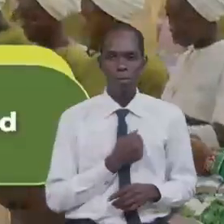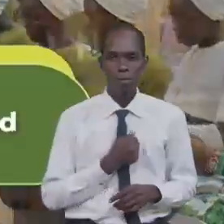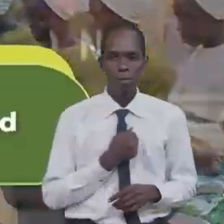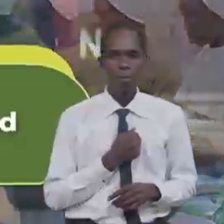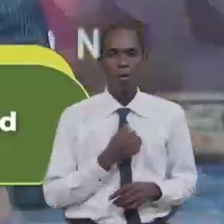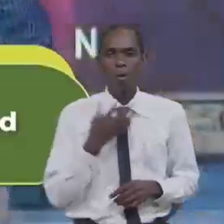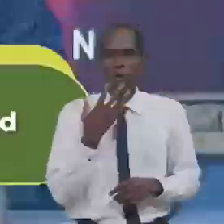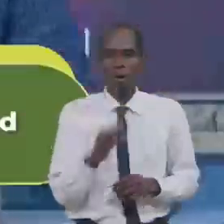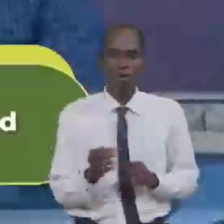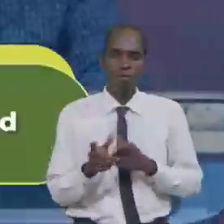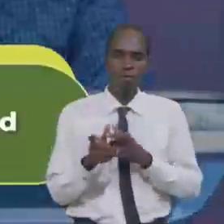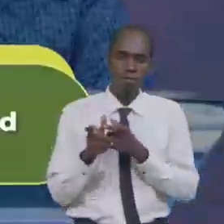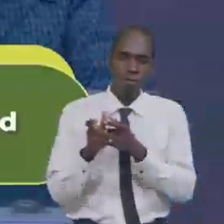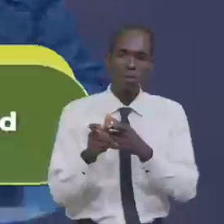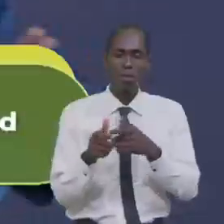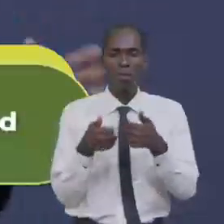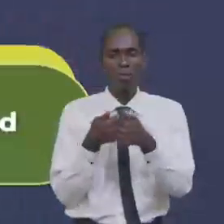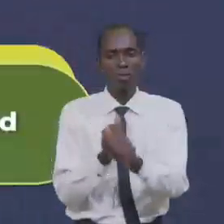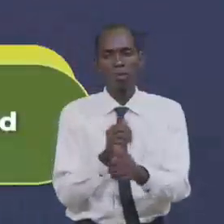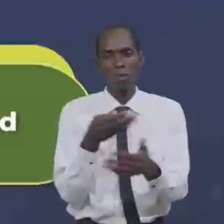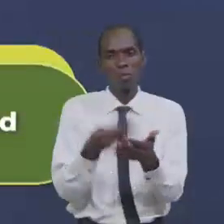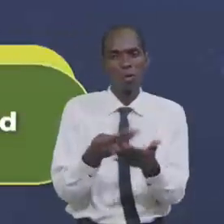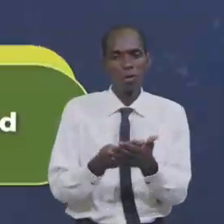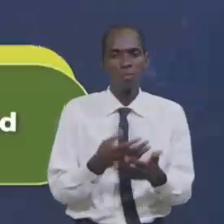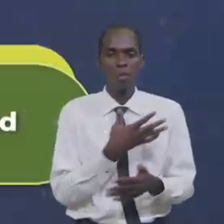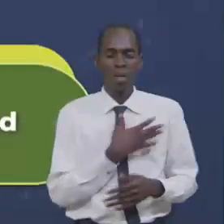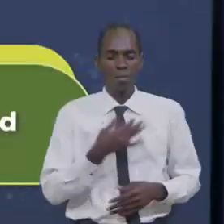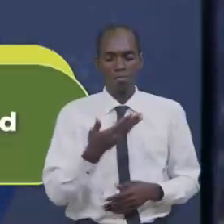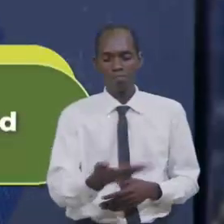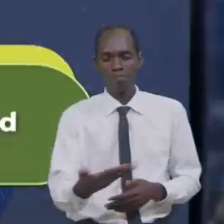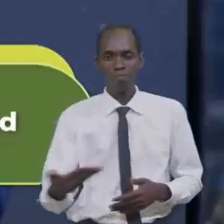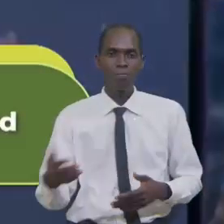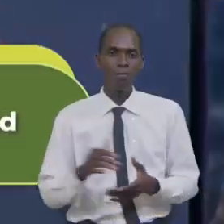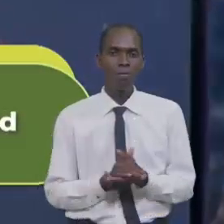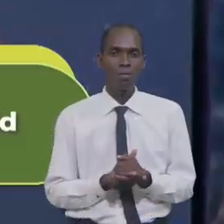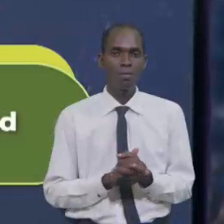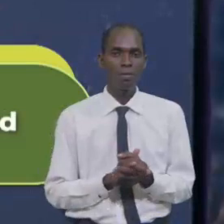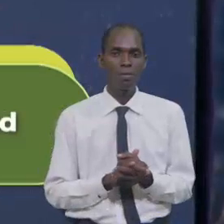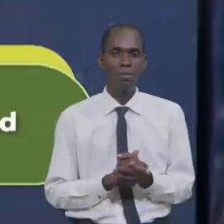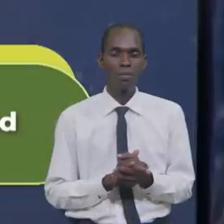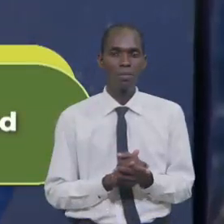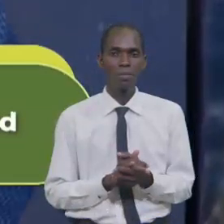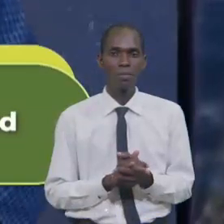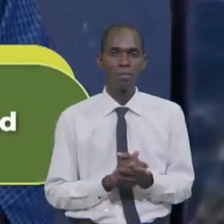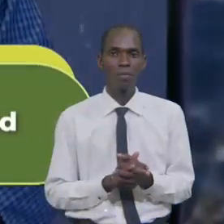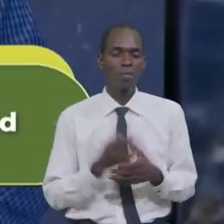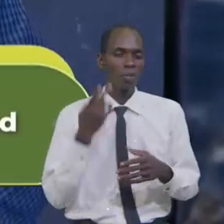pursuing money and materialism. I want you to look at a